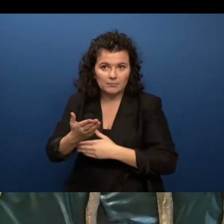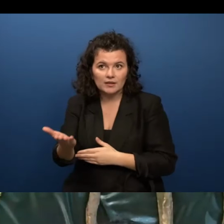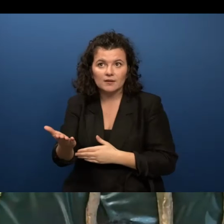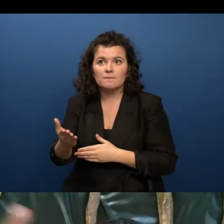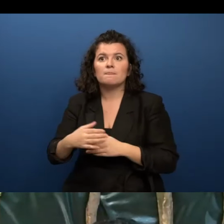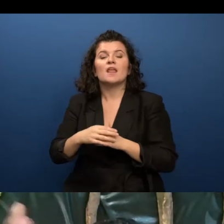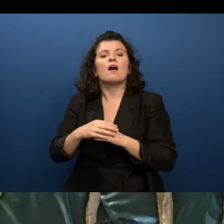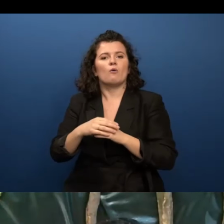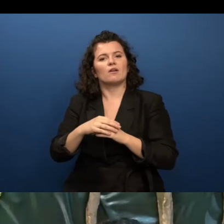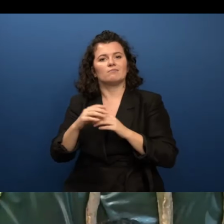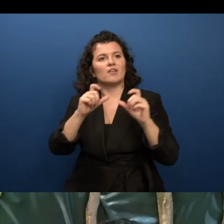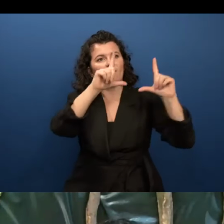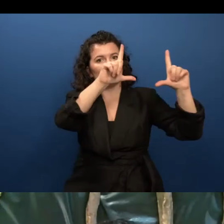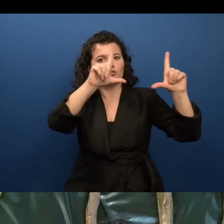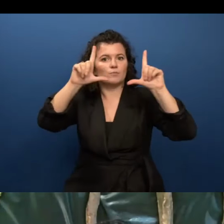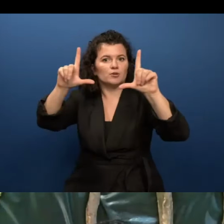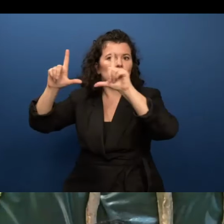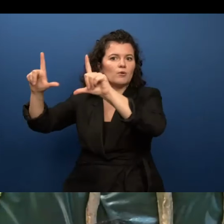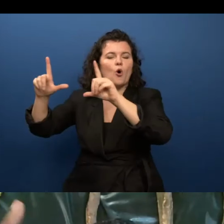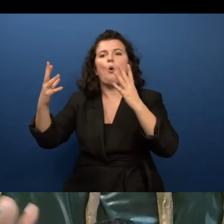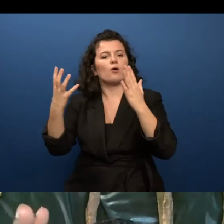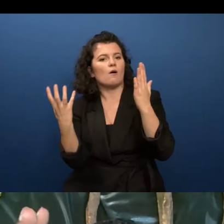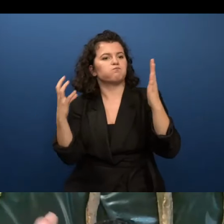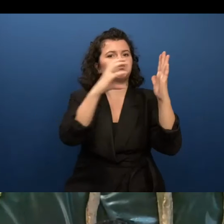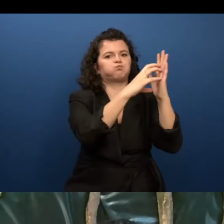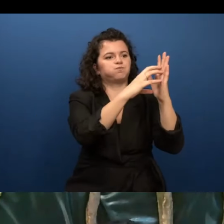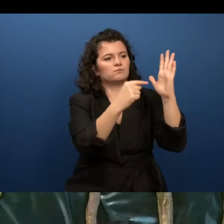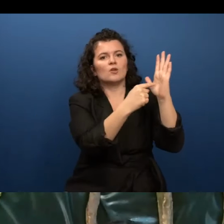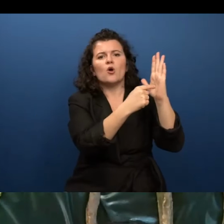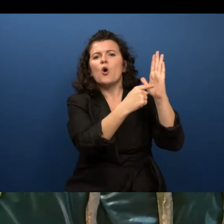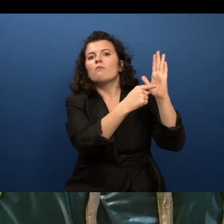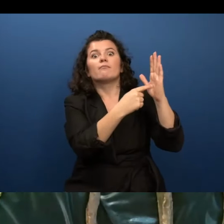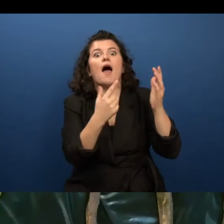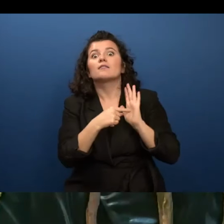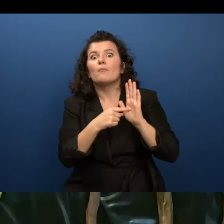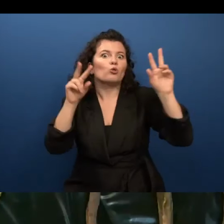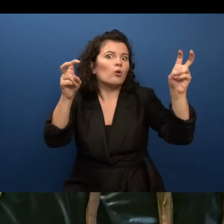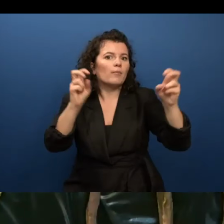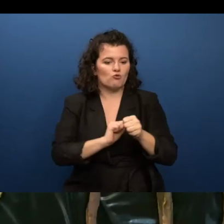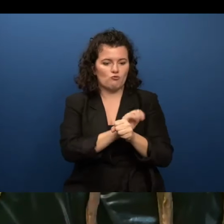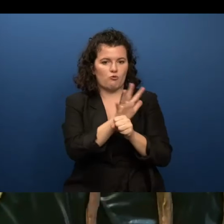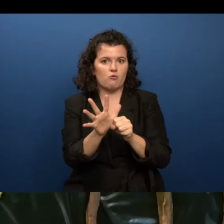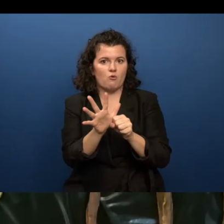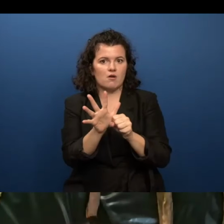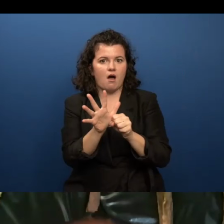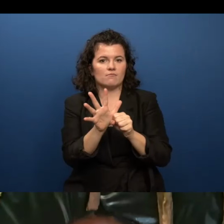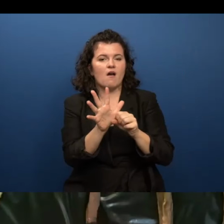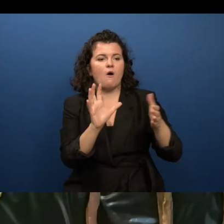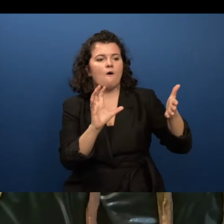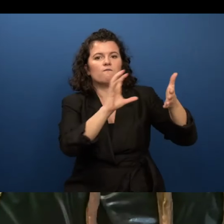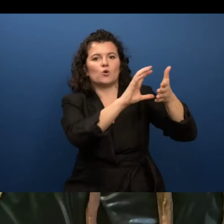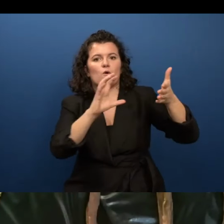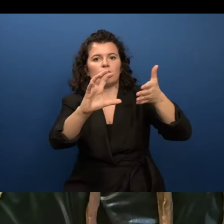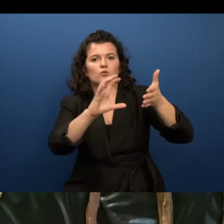symptoms, prevention, and what is all about Corona, because we realized that when